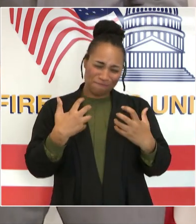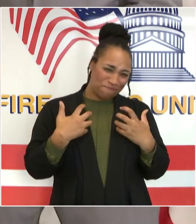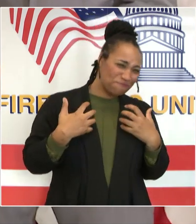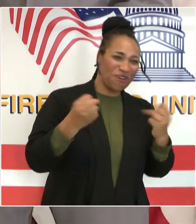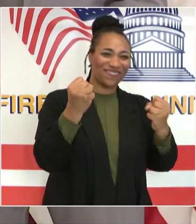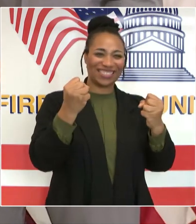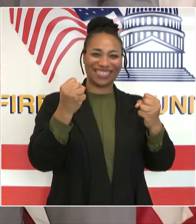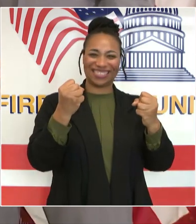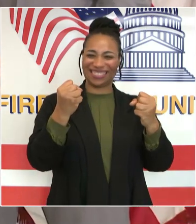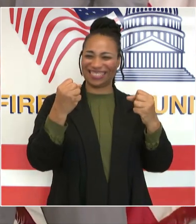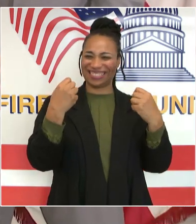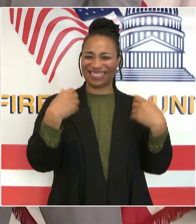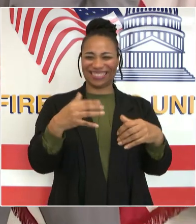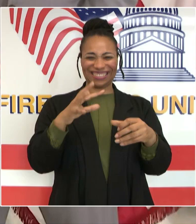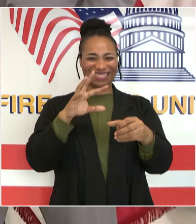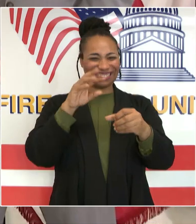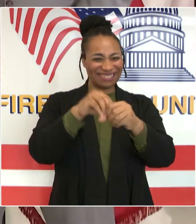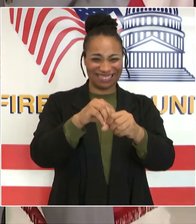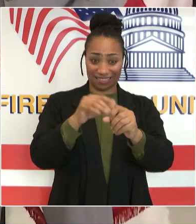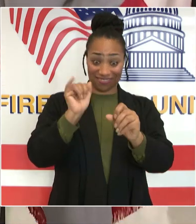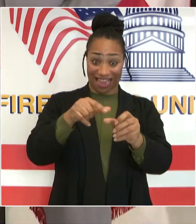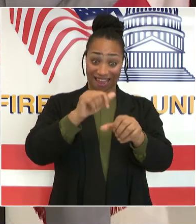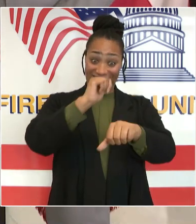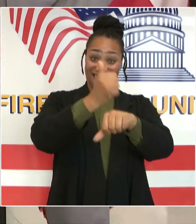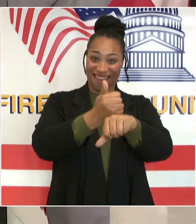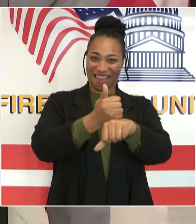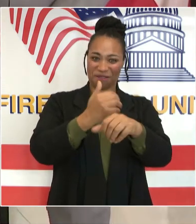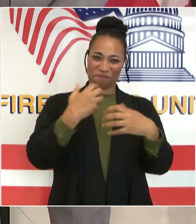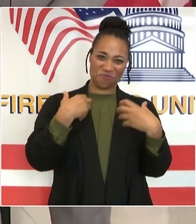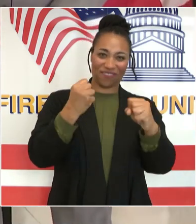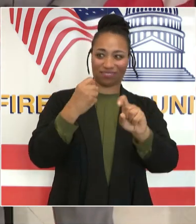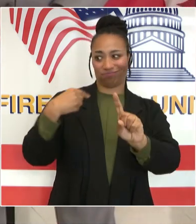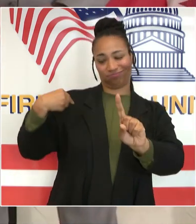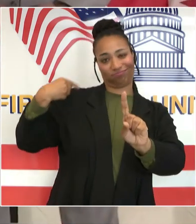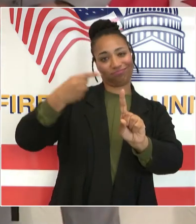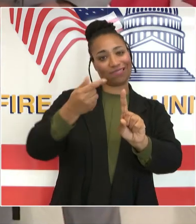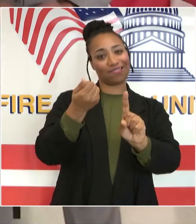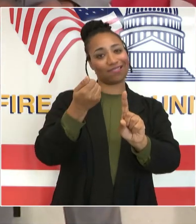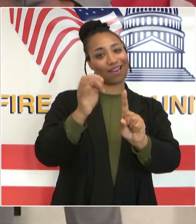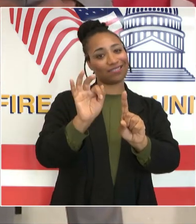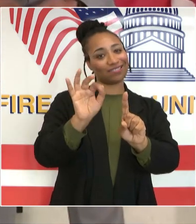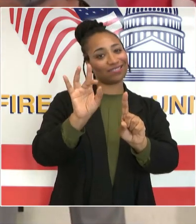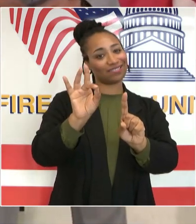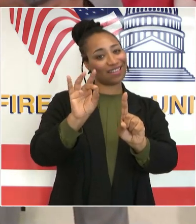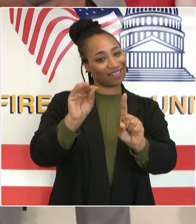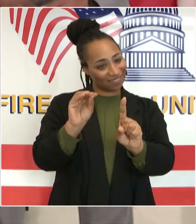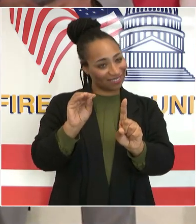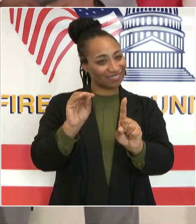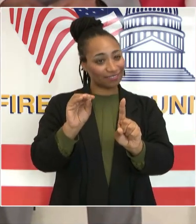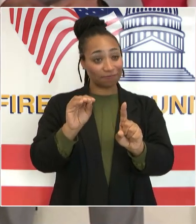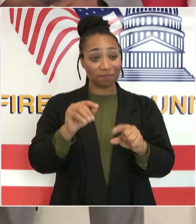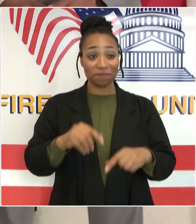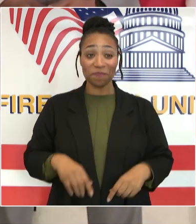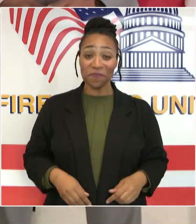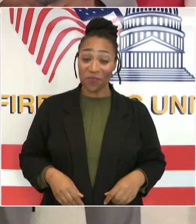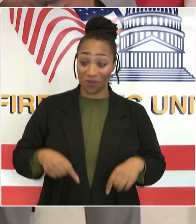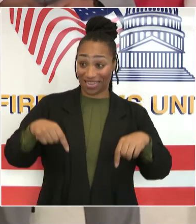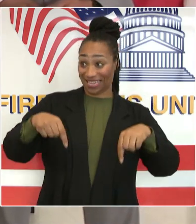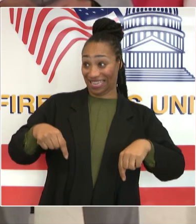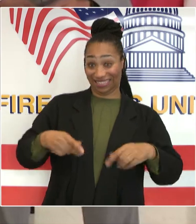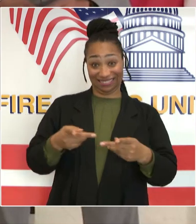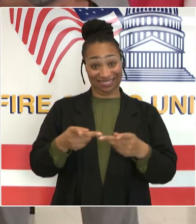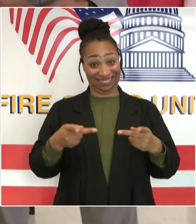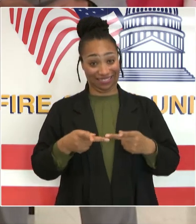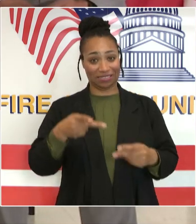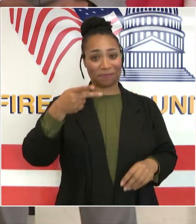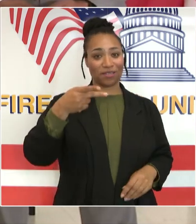so today we're here at PR Harris Education Center in Ward 8, which houses DC Fire and